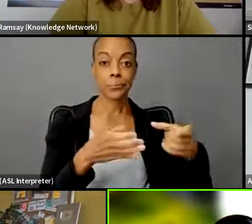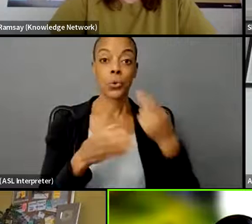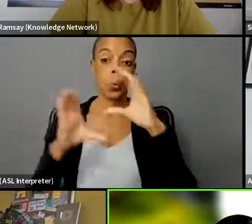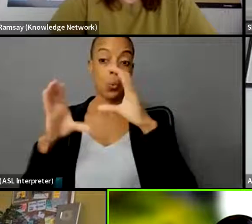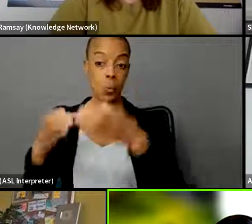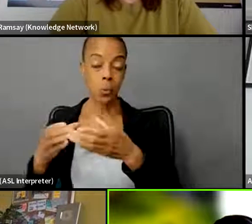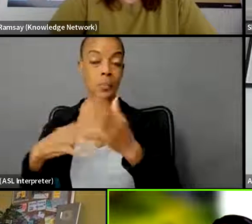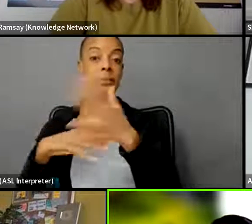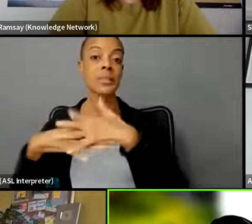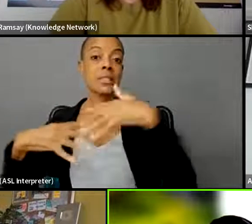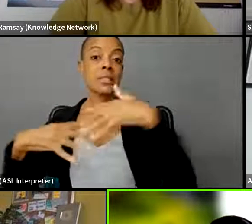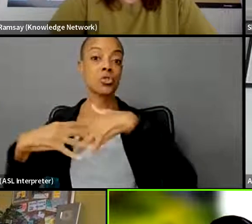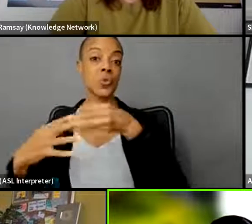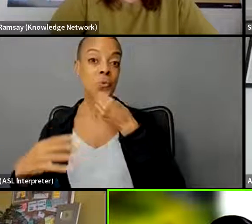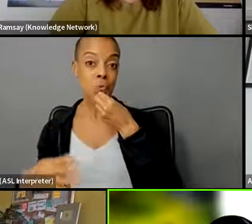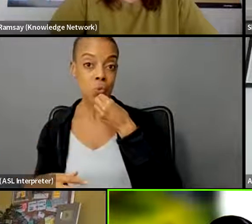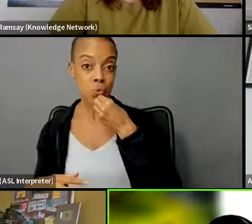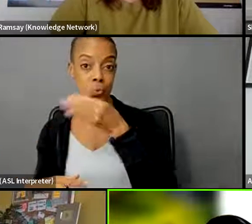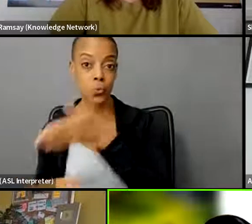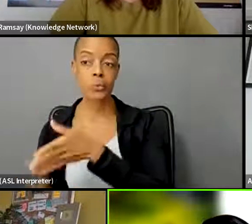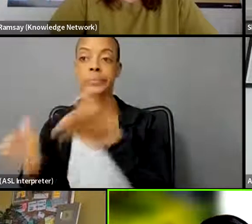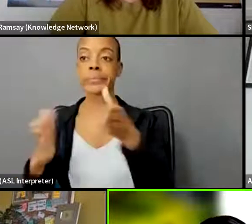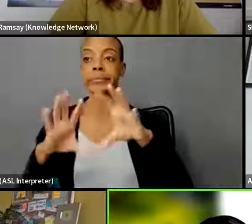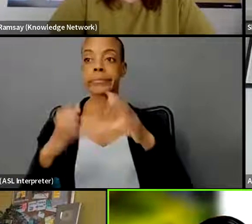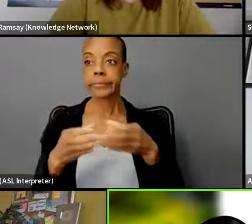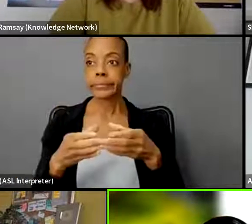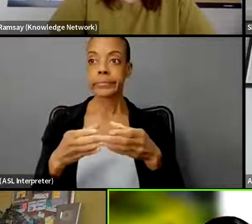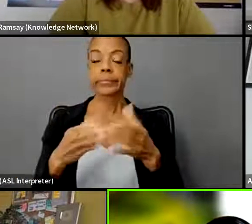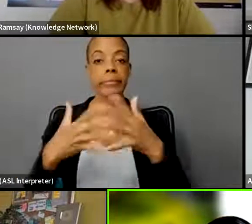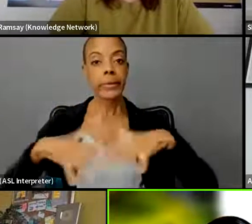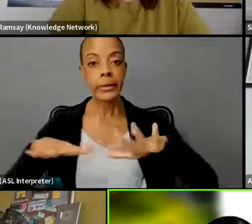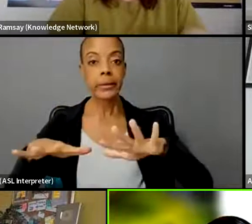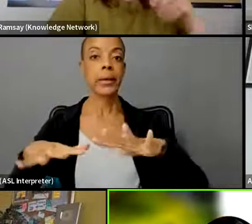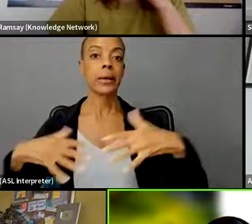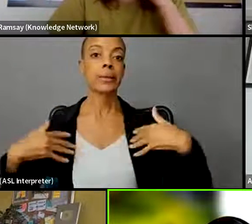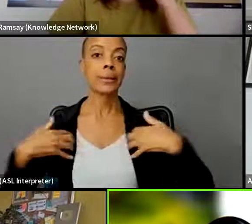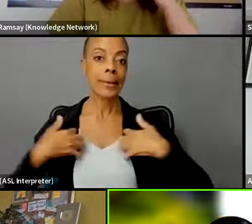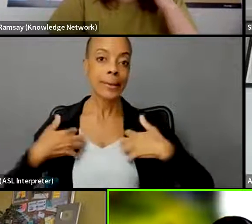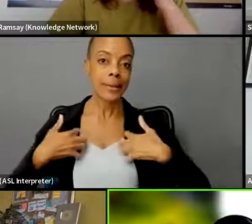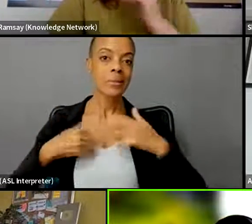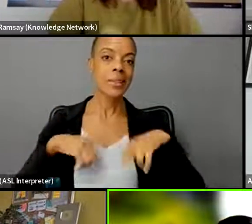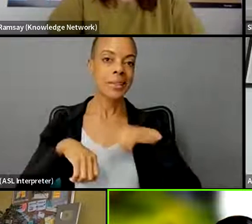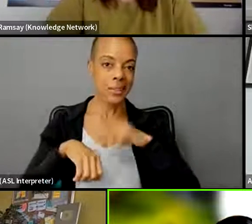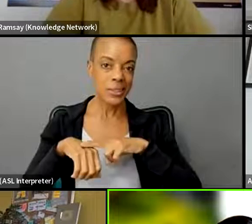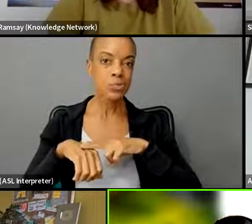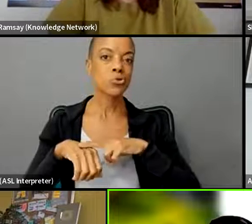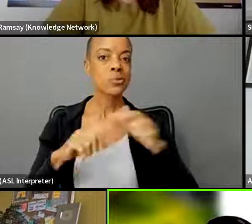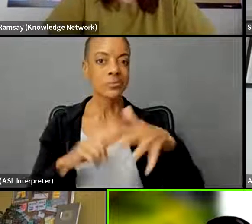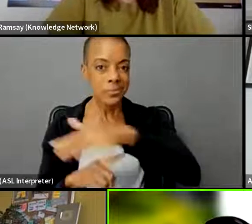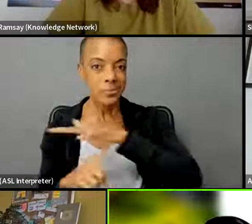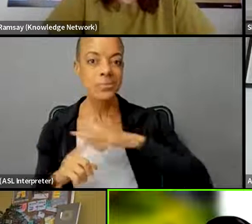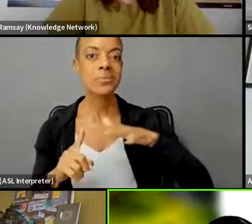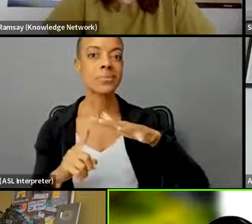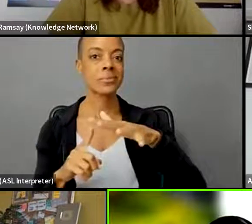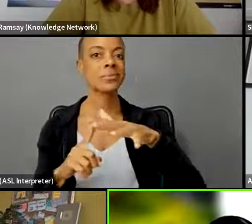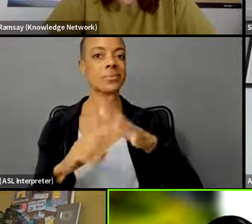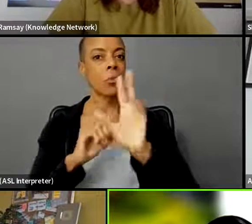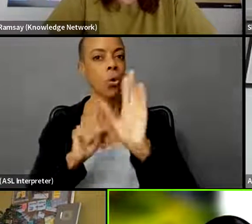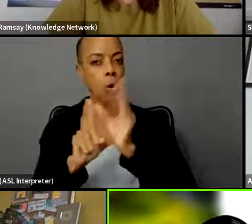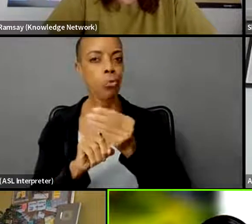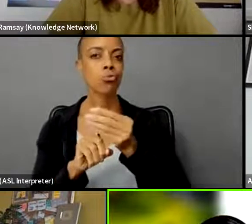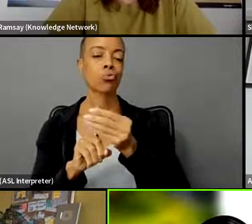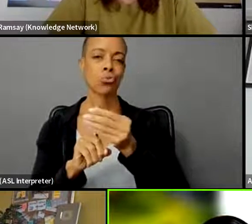Indigenous food. Another is land, animals, and nature. That includes kind of land-based cultural series